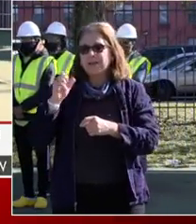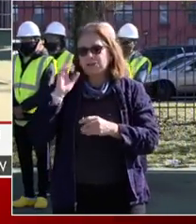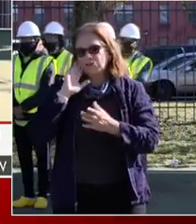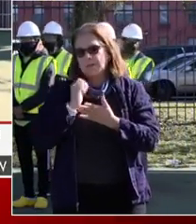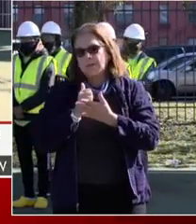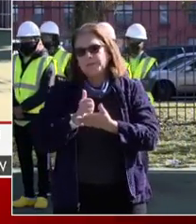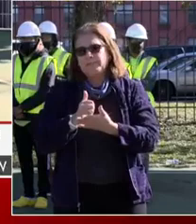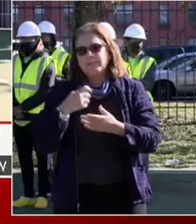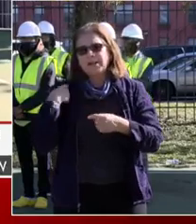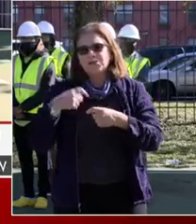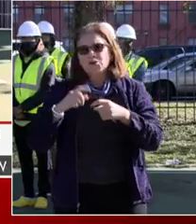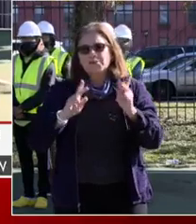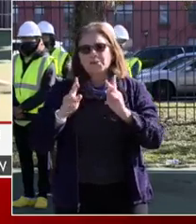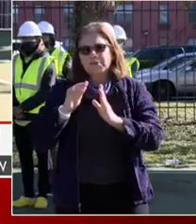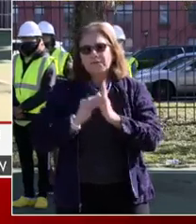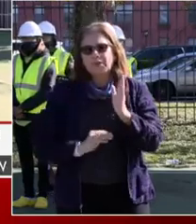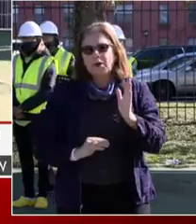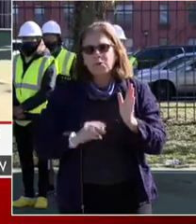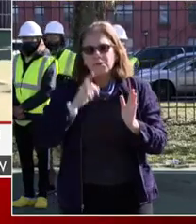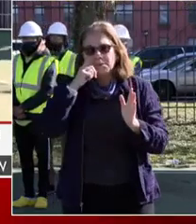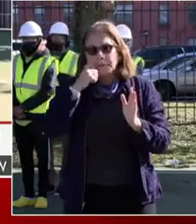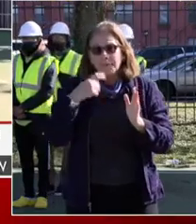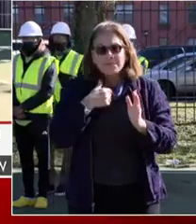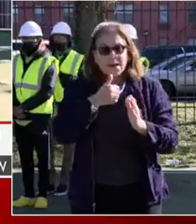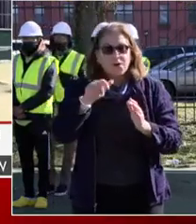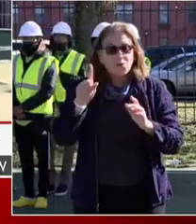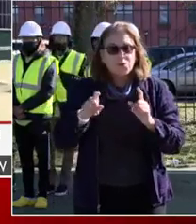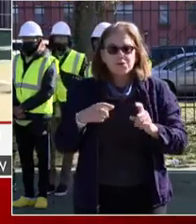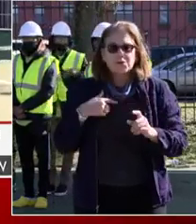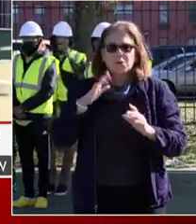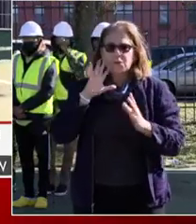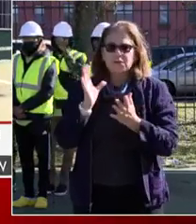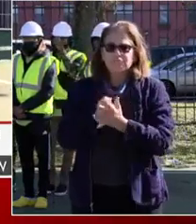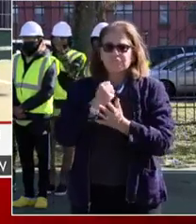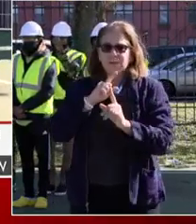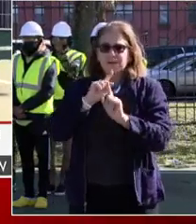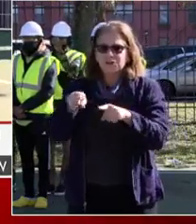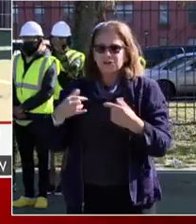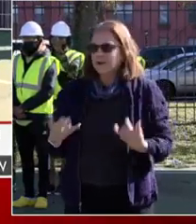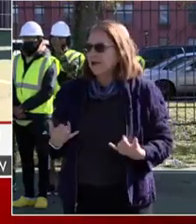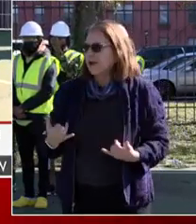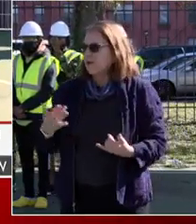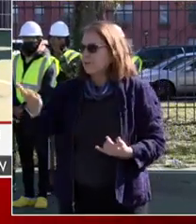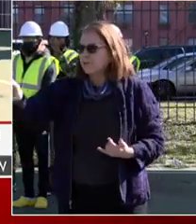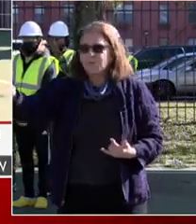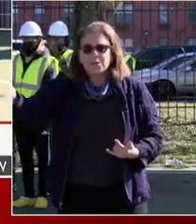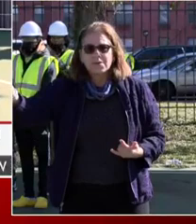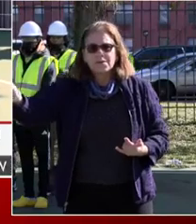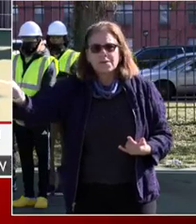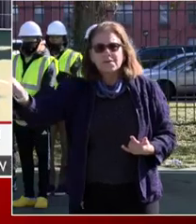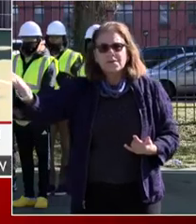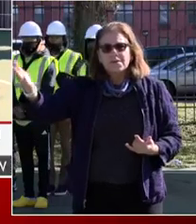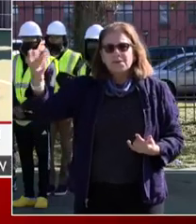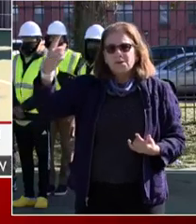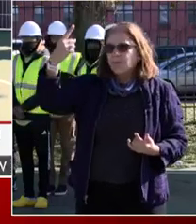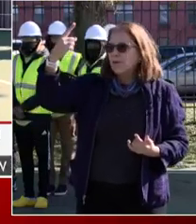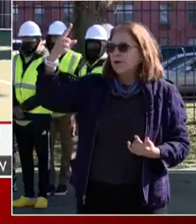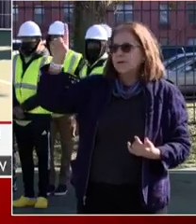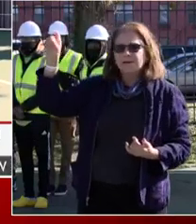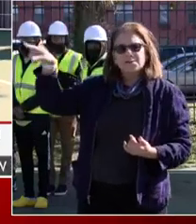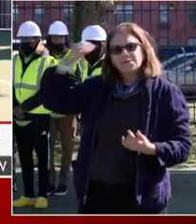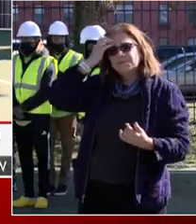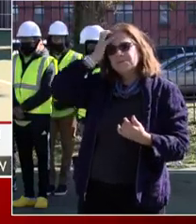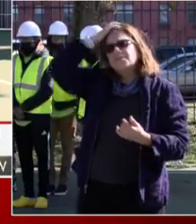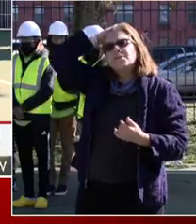I'll answer them. Yes, sir. Yeah, good morning. I'm wondering if maybe somebody from the government could answer this in Spanish for our